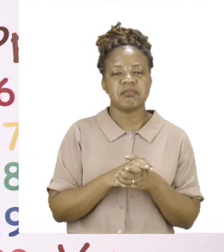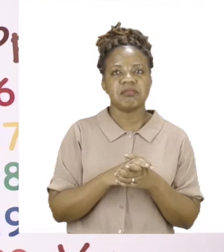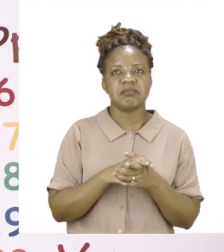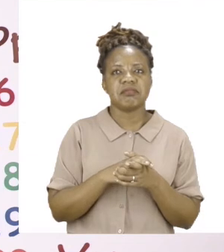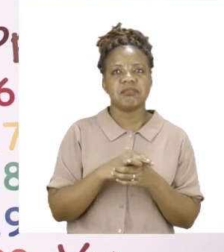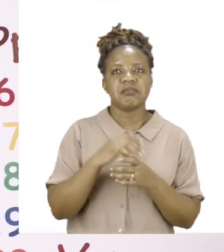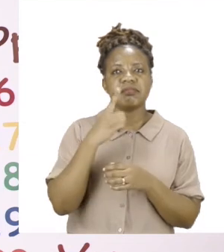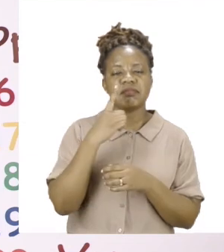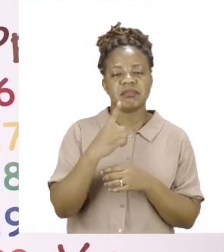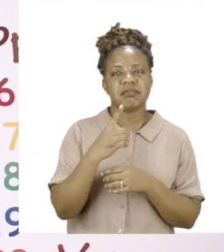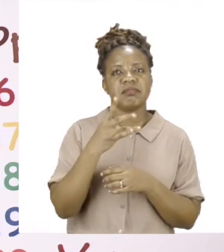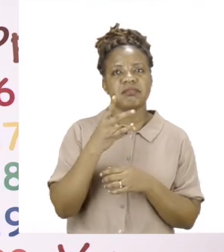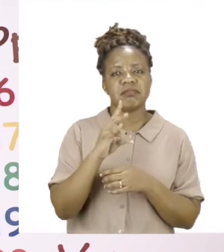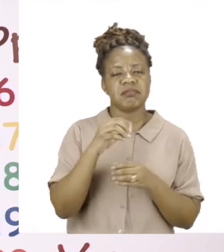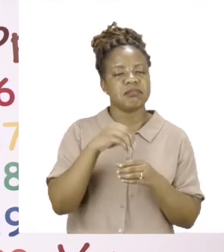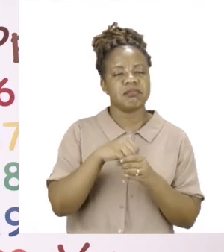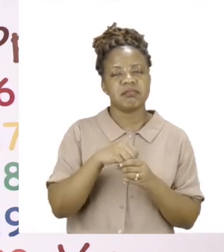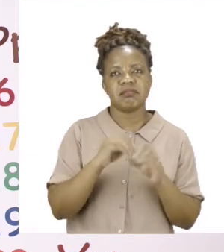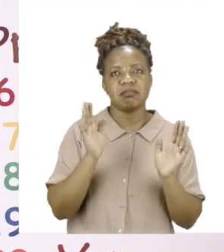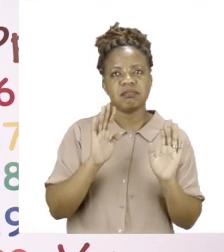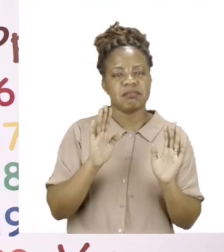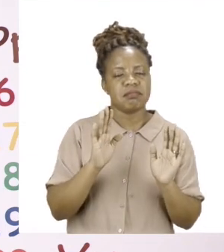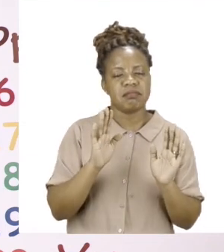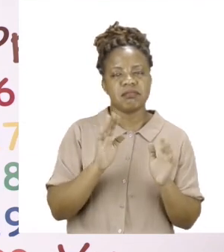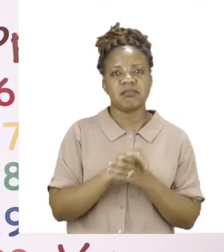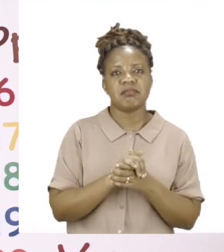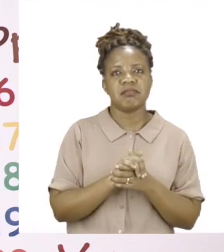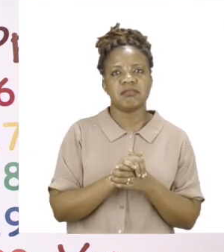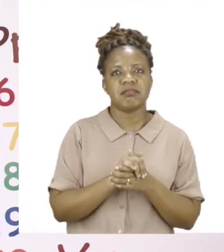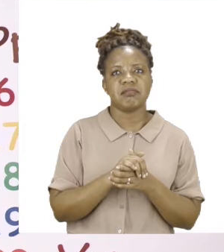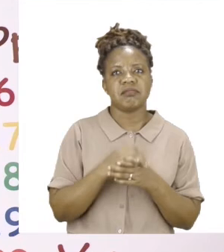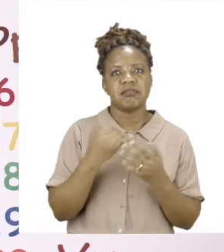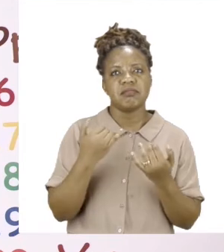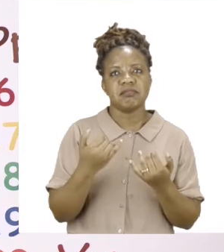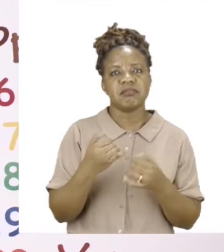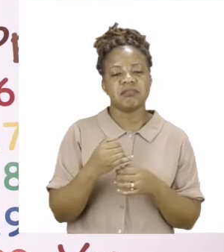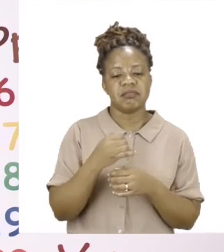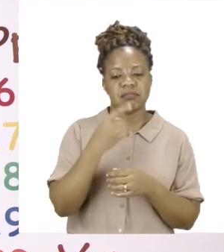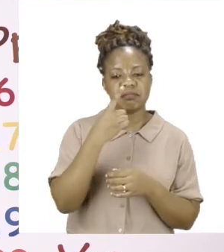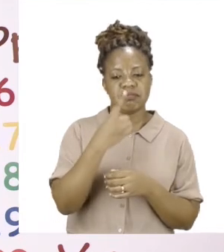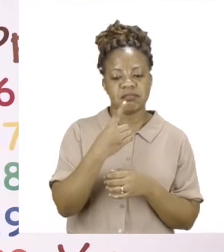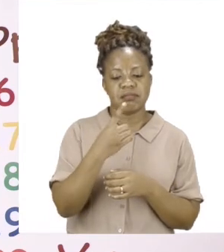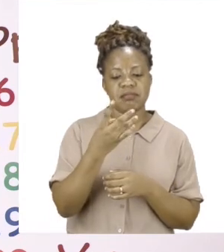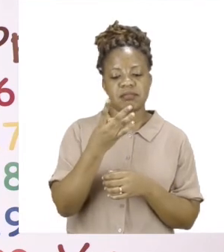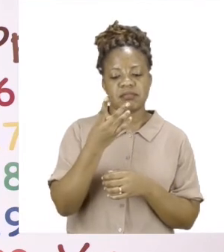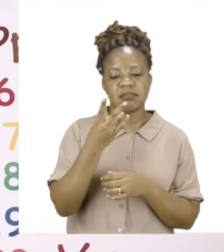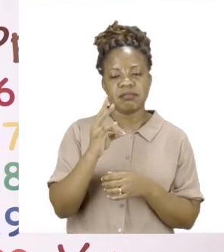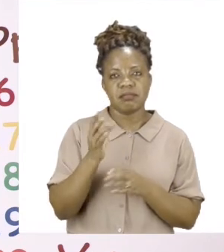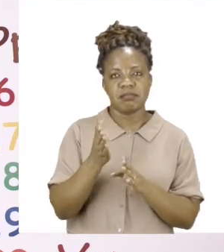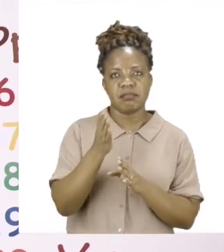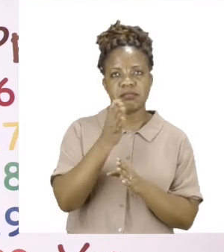to the next one to say 1. So we said 1, 2, and our answer